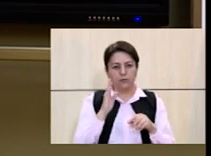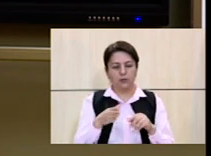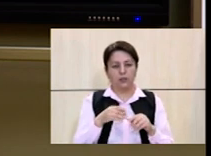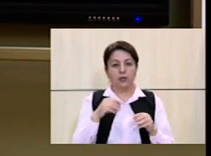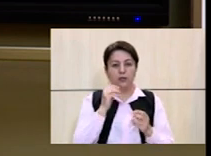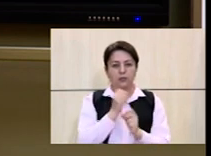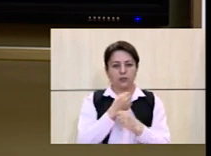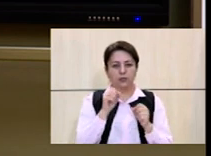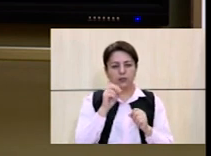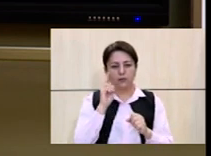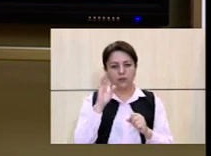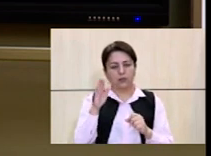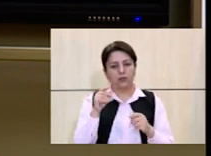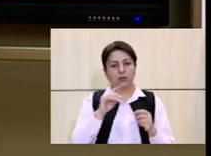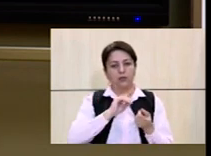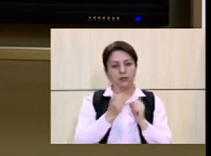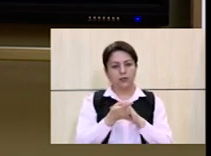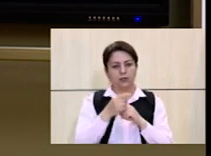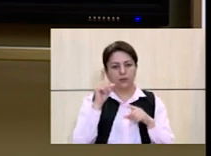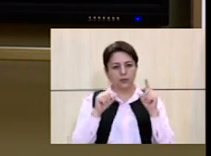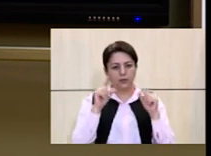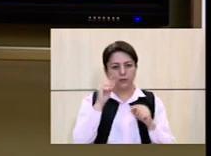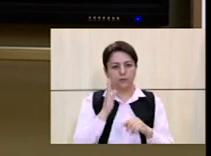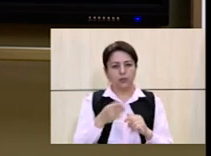esa teskari proporsional ekan.